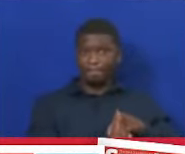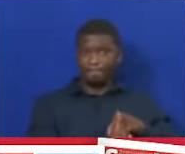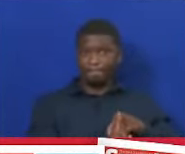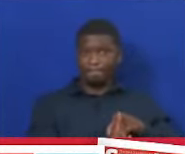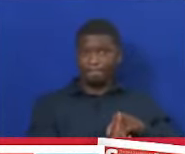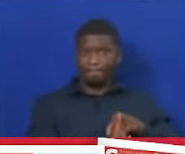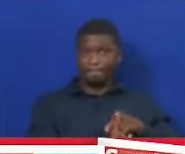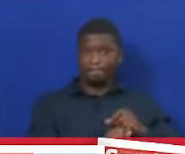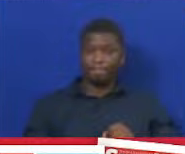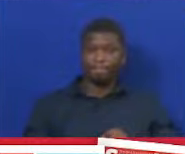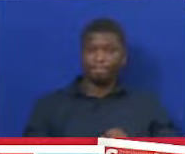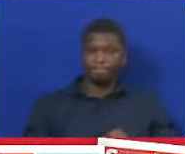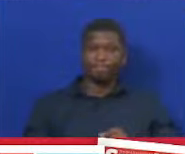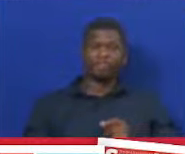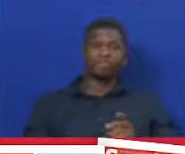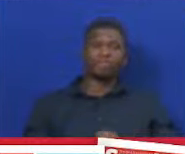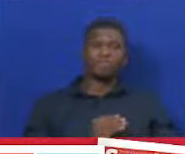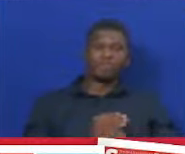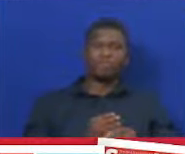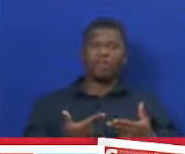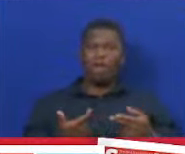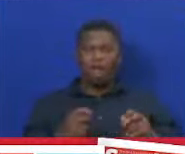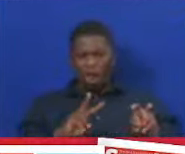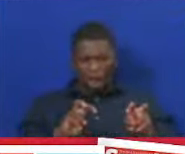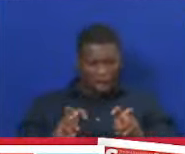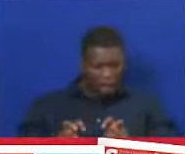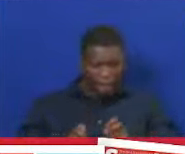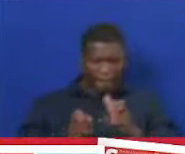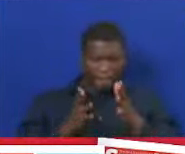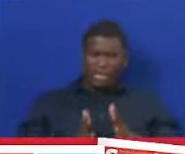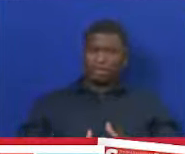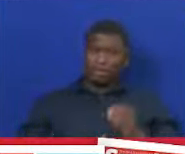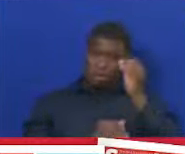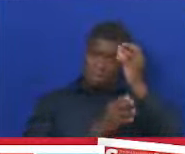forensic science laboratory personnel expert,